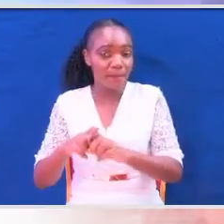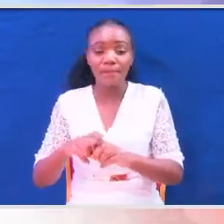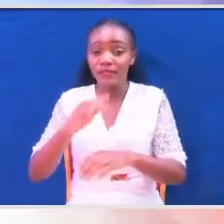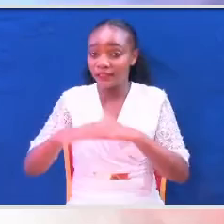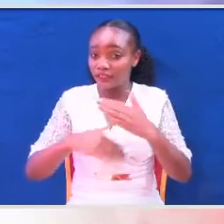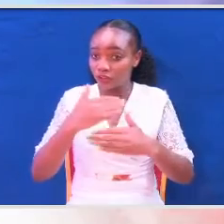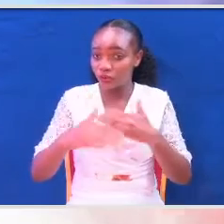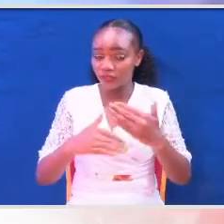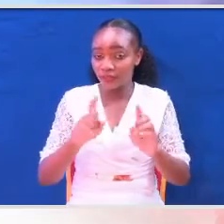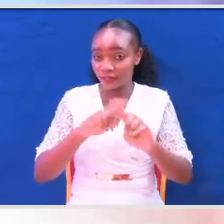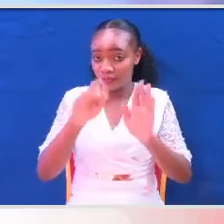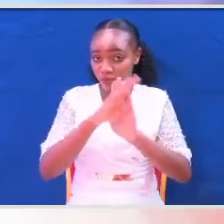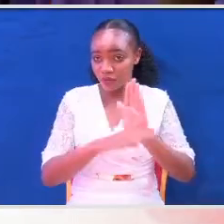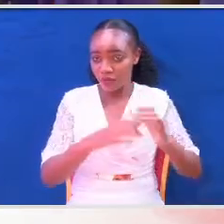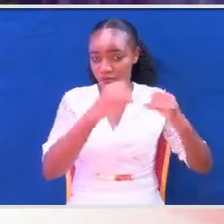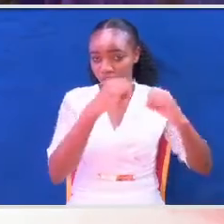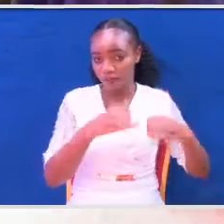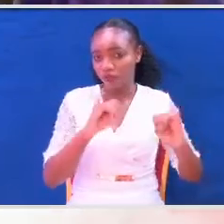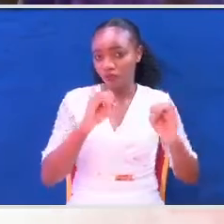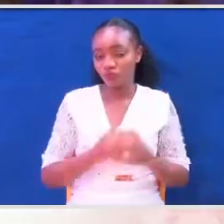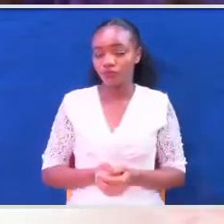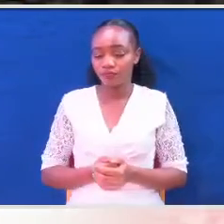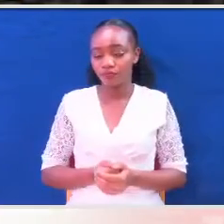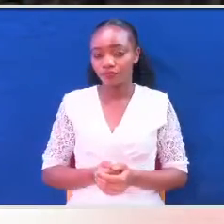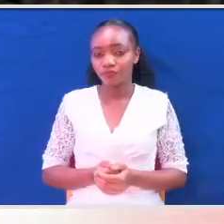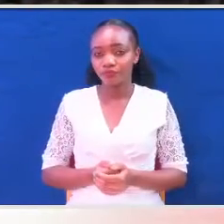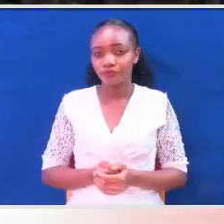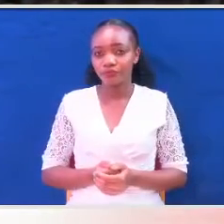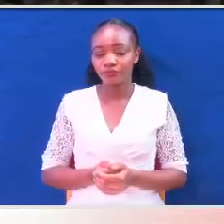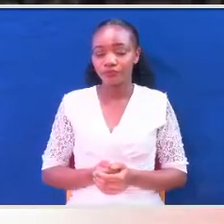days. Andrin Kilemi, TV 47.